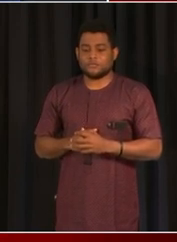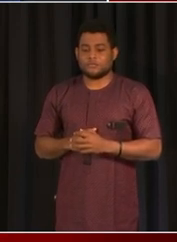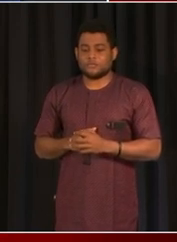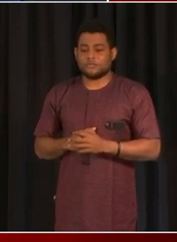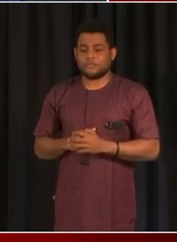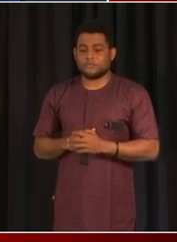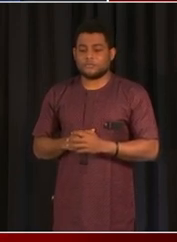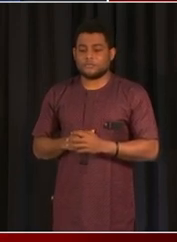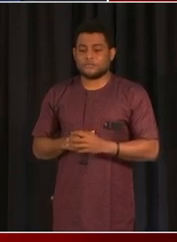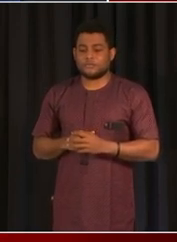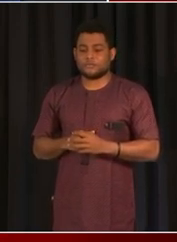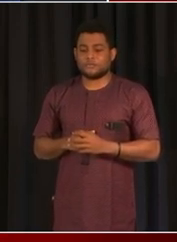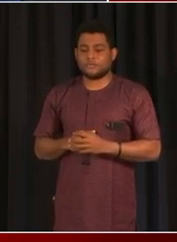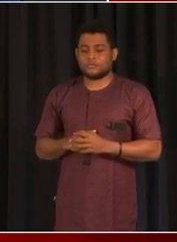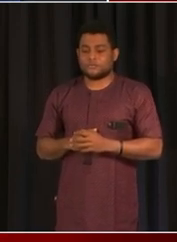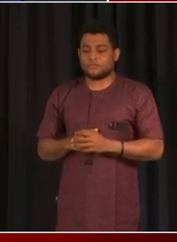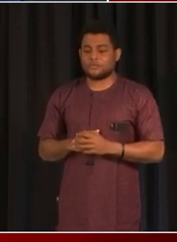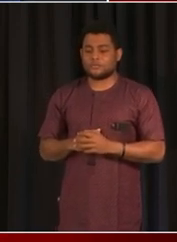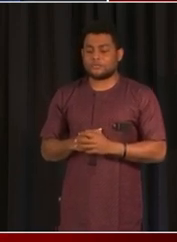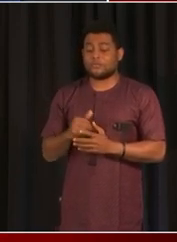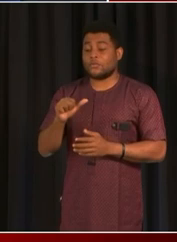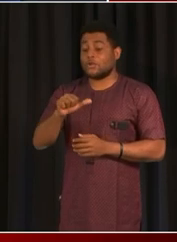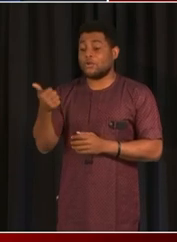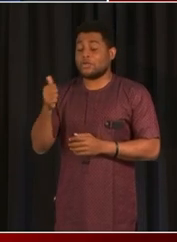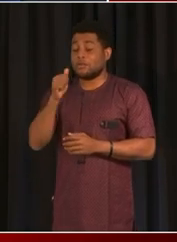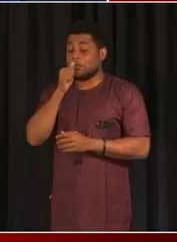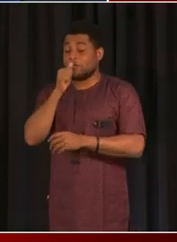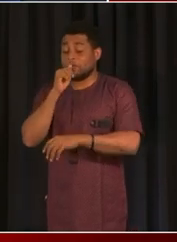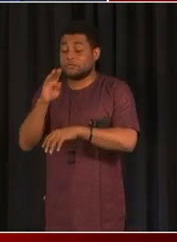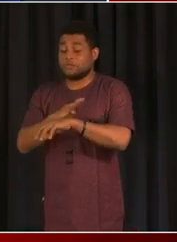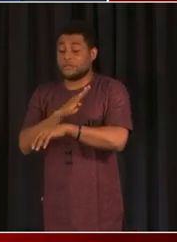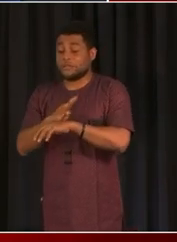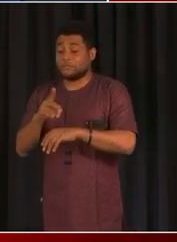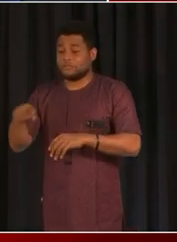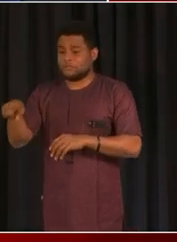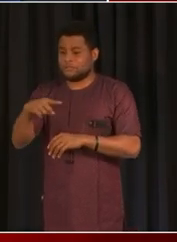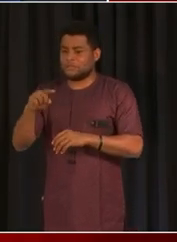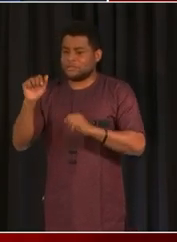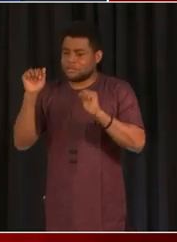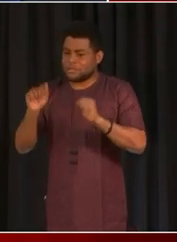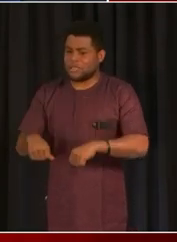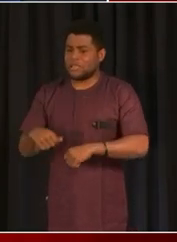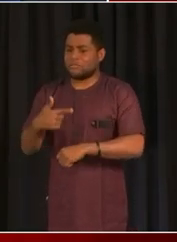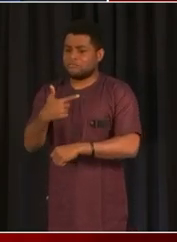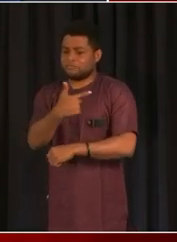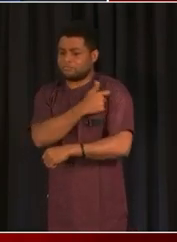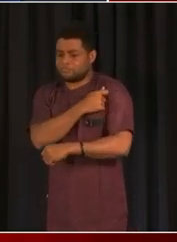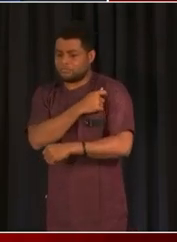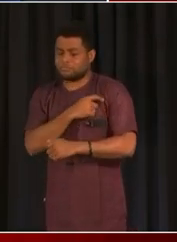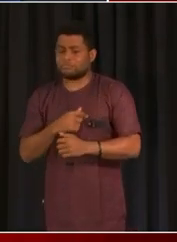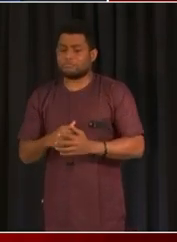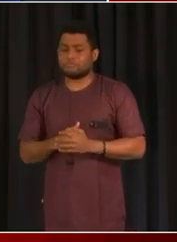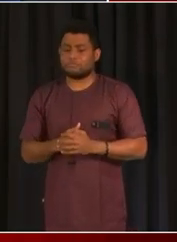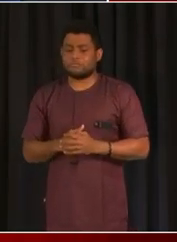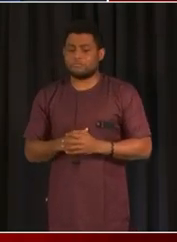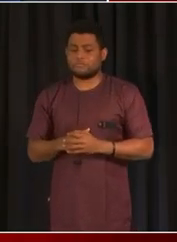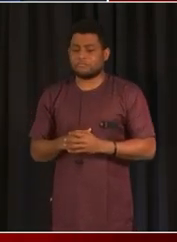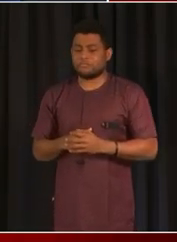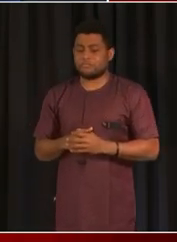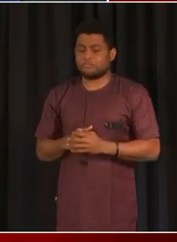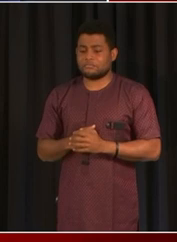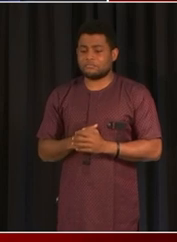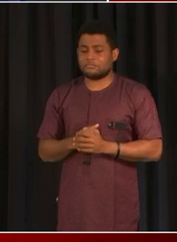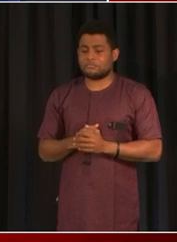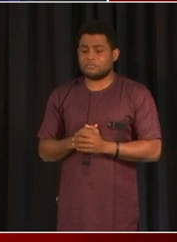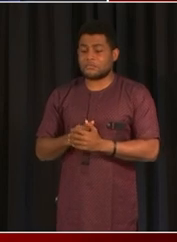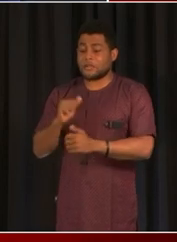sector entity, any business has the authority to require vaccines as a condition of employment and as a condition of utilizing their services. And